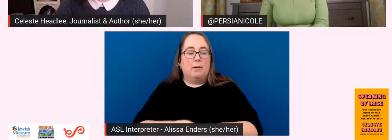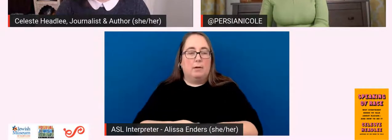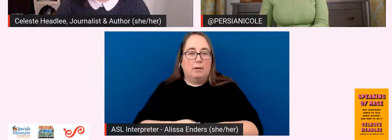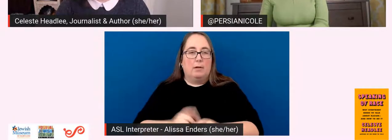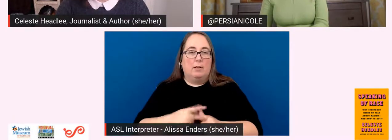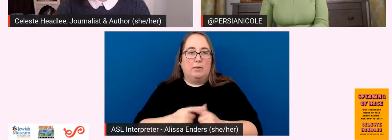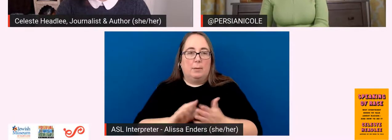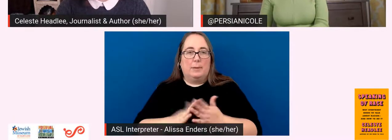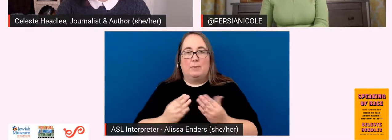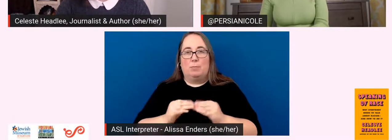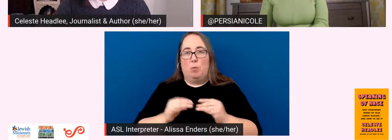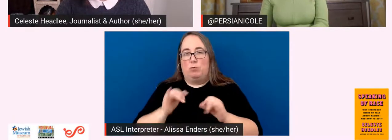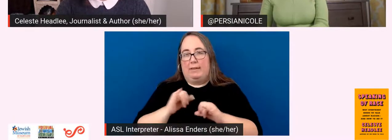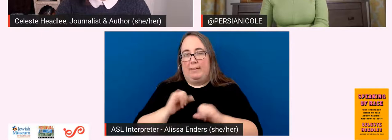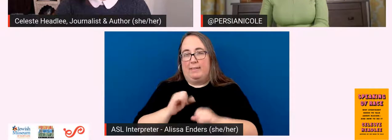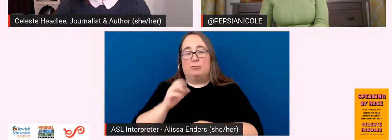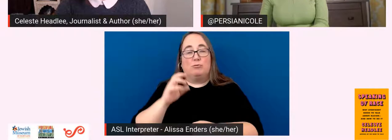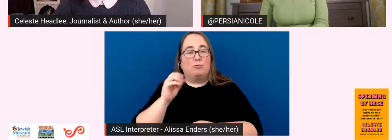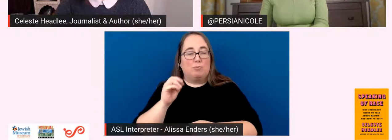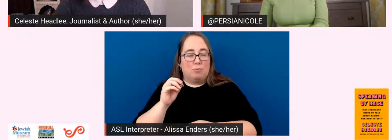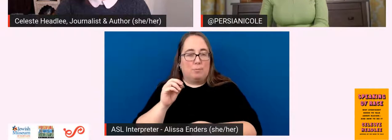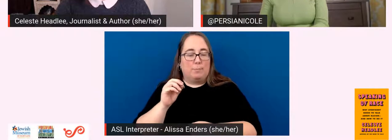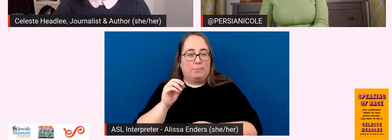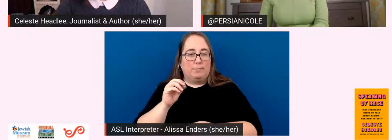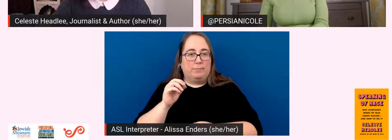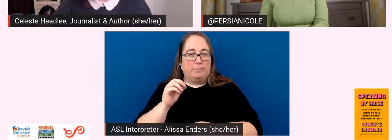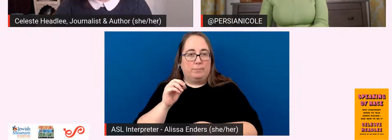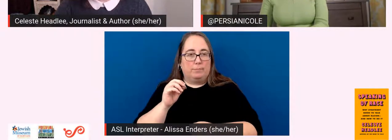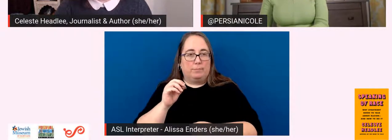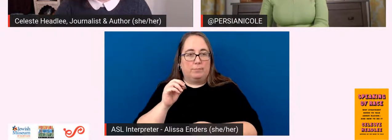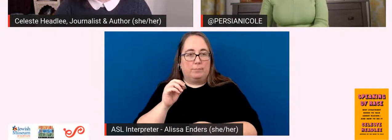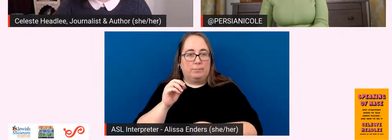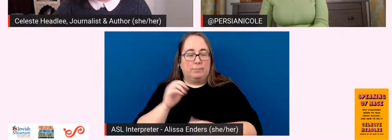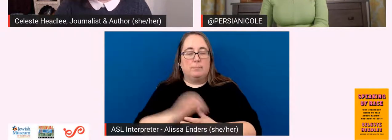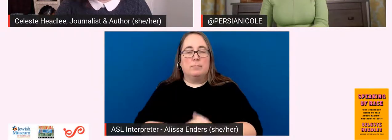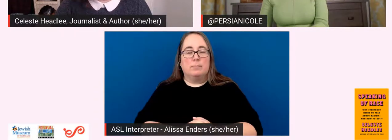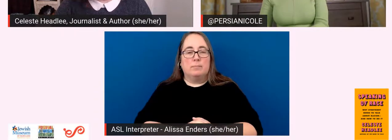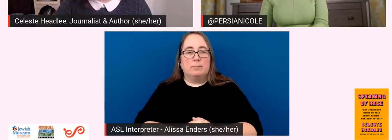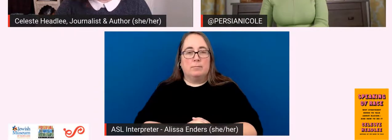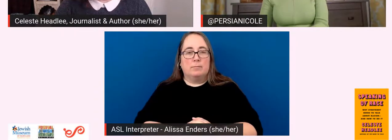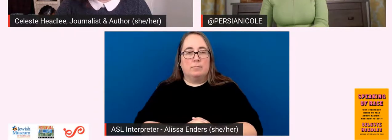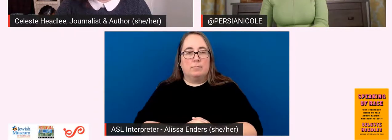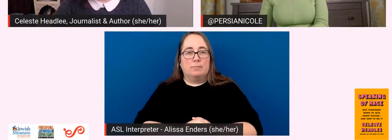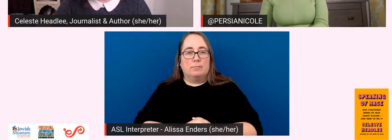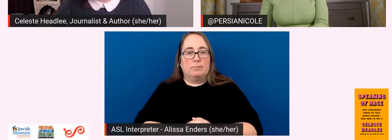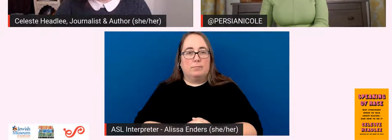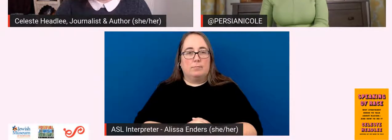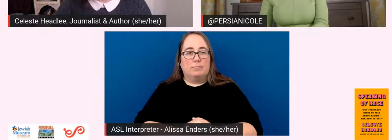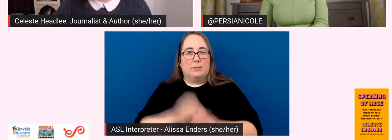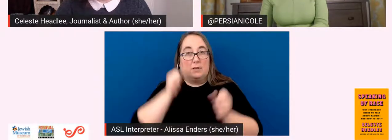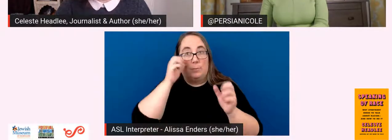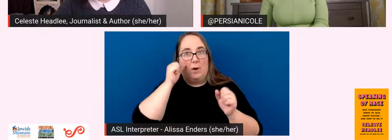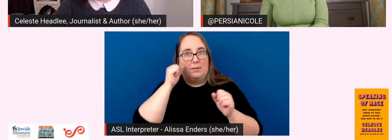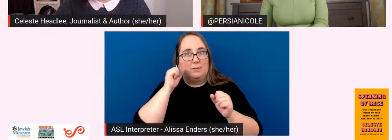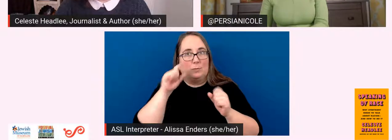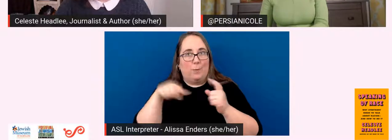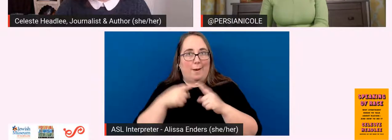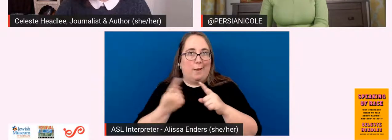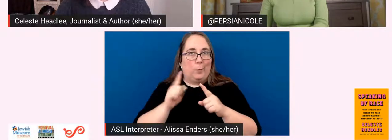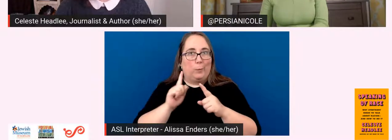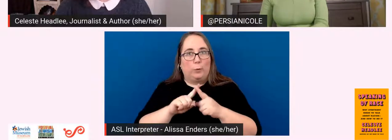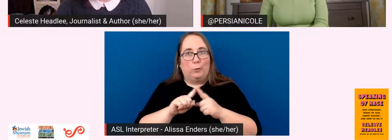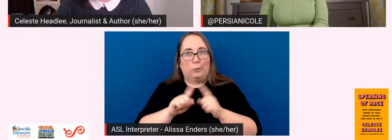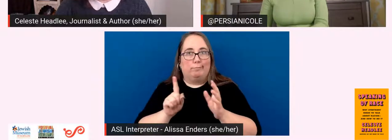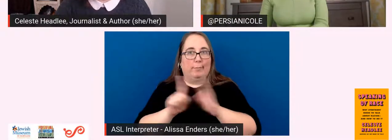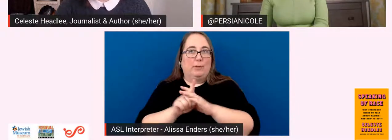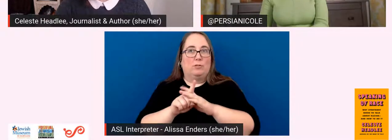more ridiculous. So, you know, and there's also surprise in people's faces when I go to appearances on